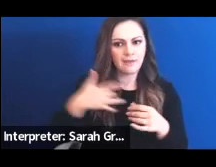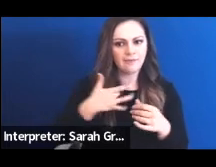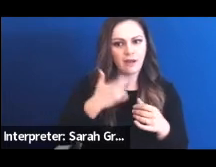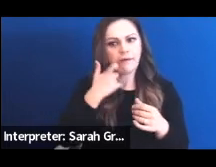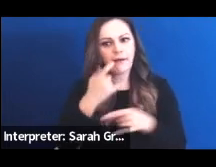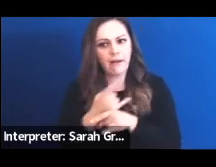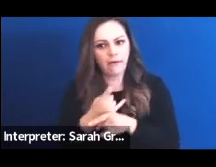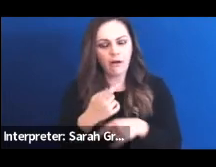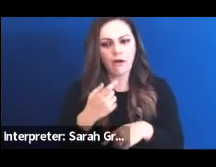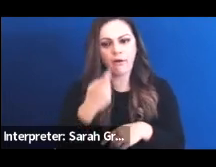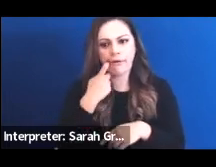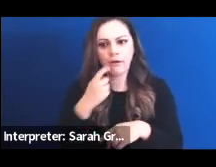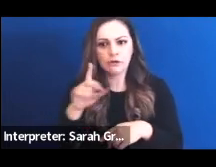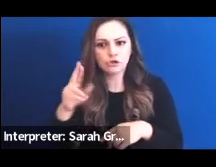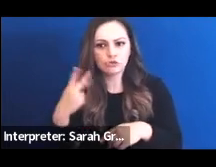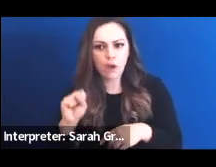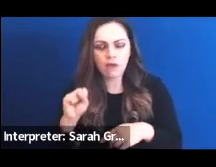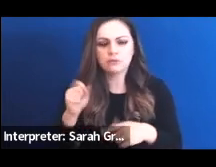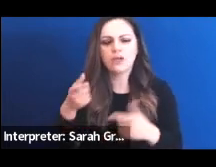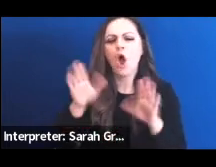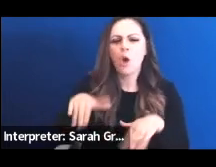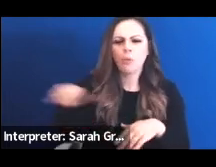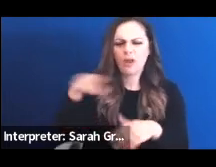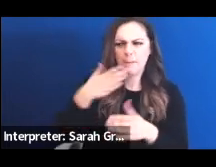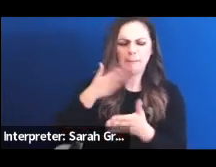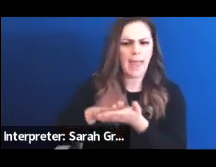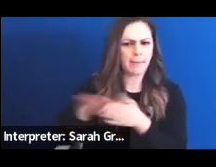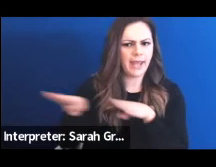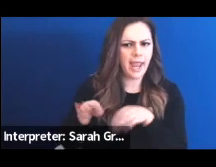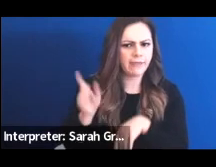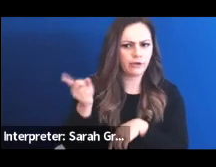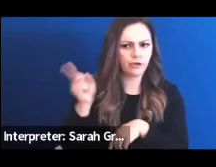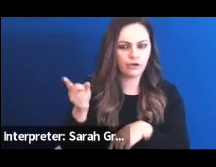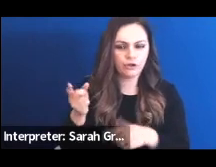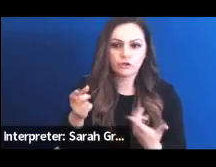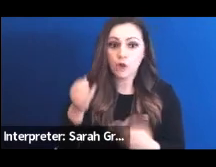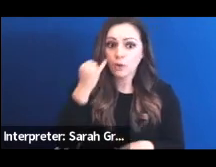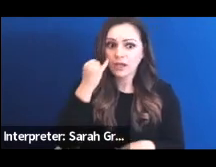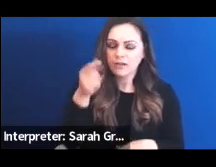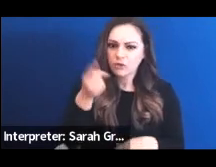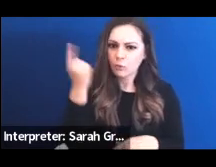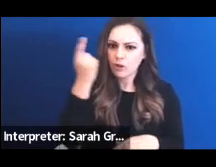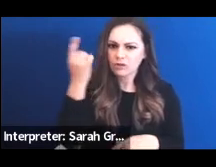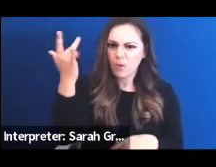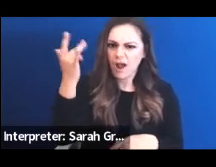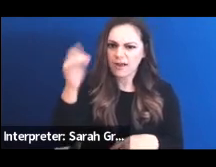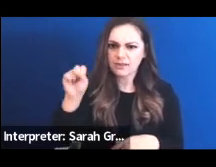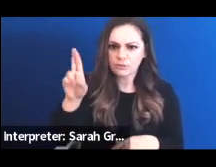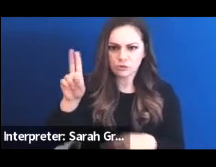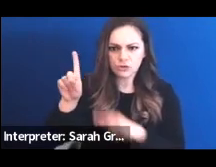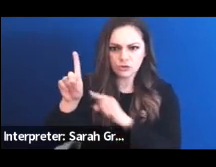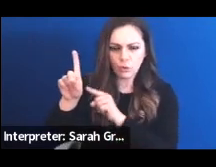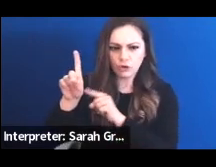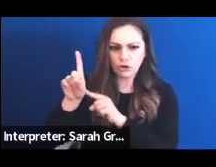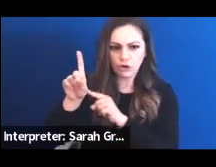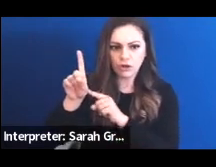bad behaviors. So that's why, if you ever wonder why substance use disorders are a legal issue as opposed